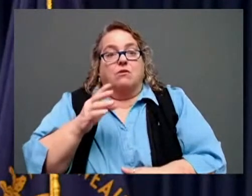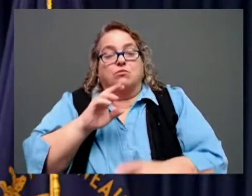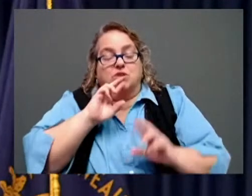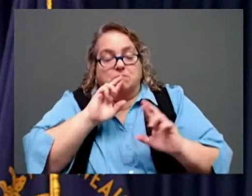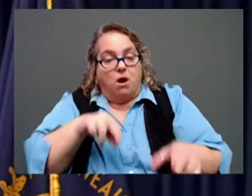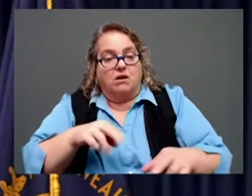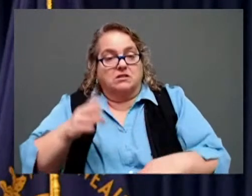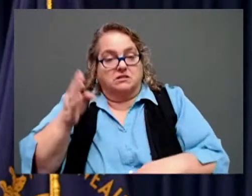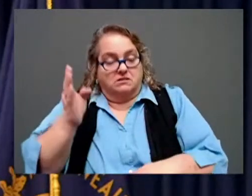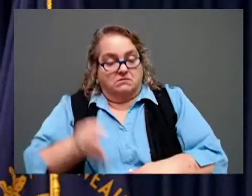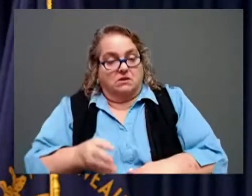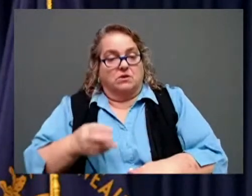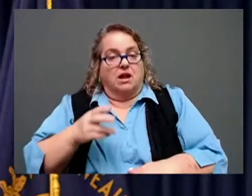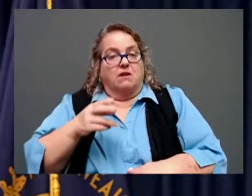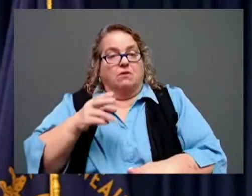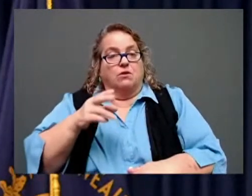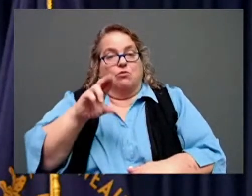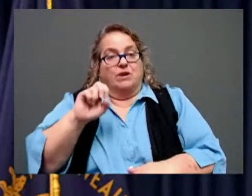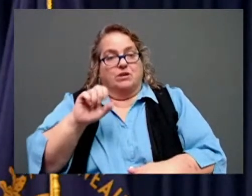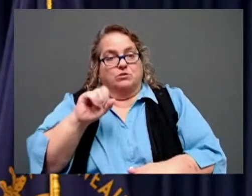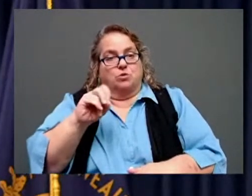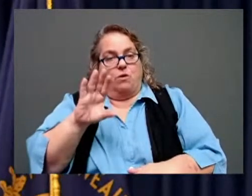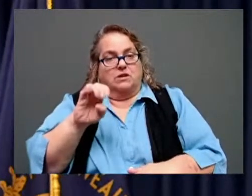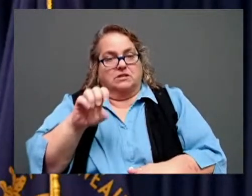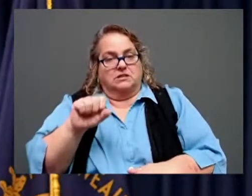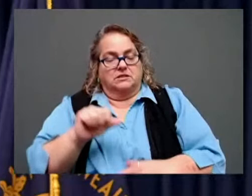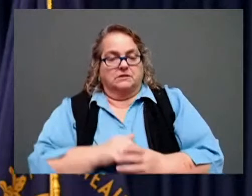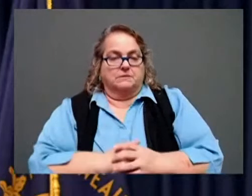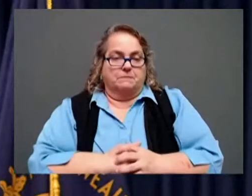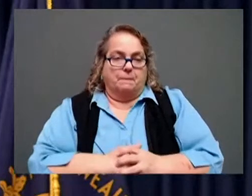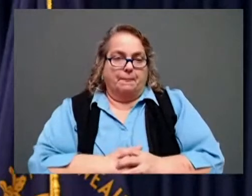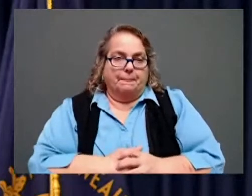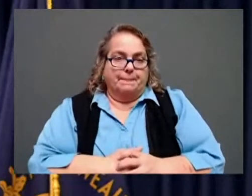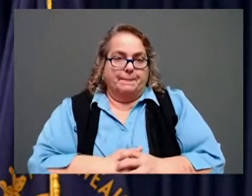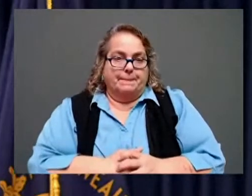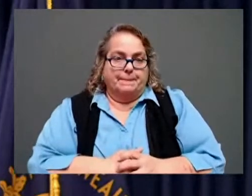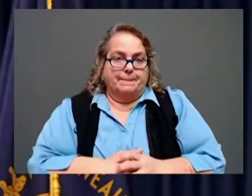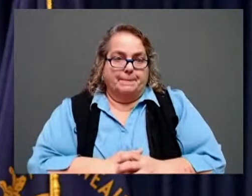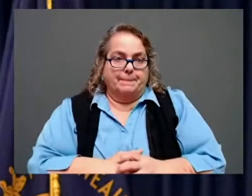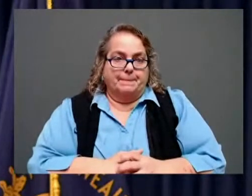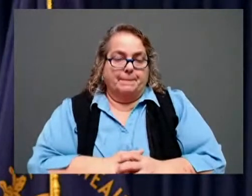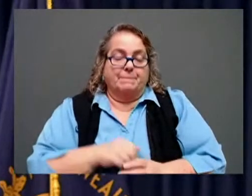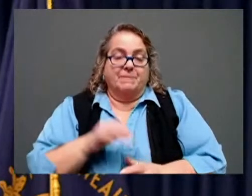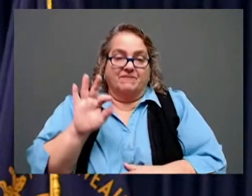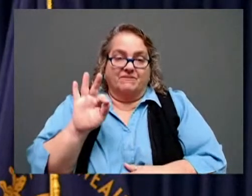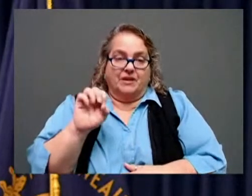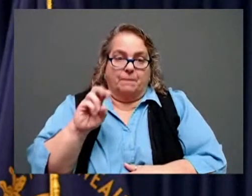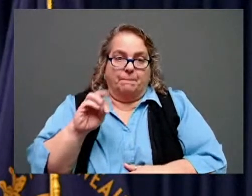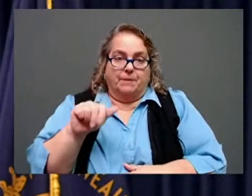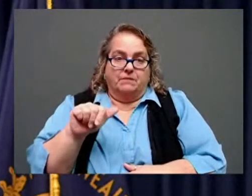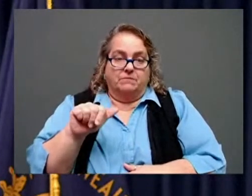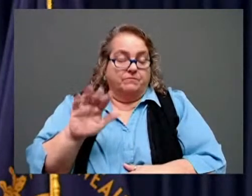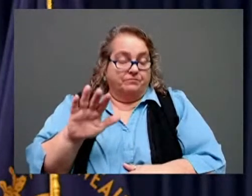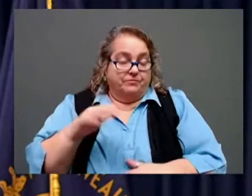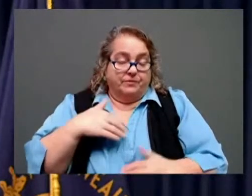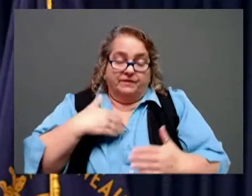governor.ky.gov/disaster-response/flood-resources. FEMA. So thankful to President Biden for what I think is the fastest granting